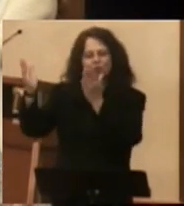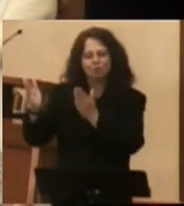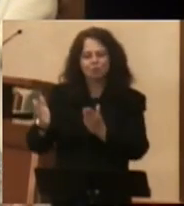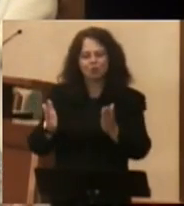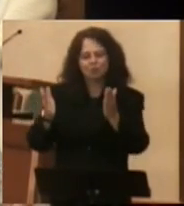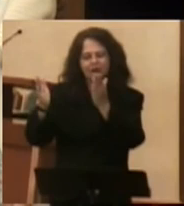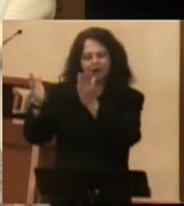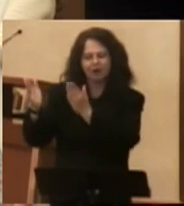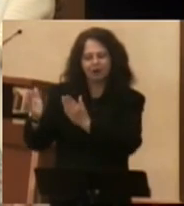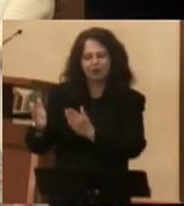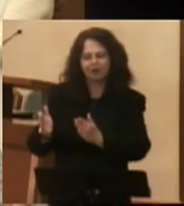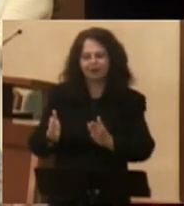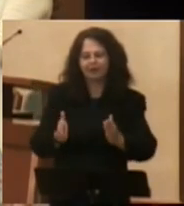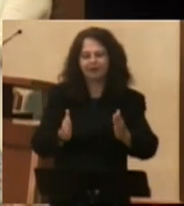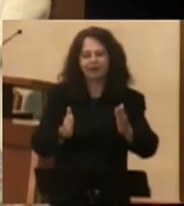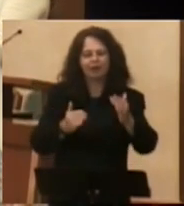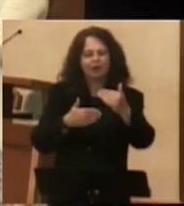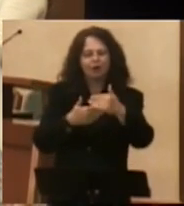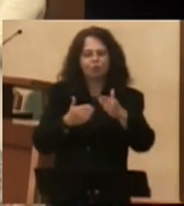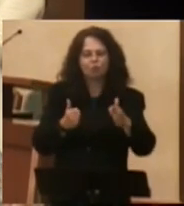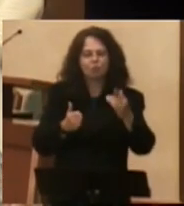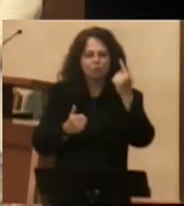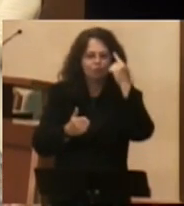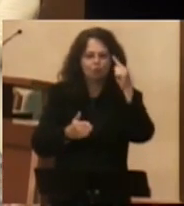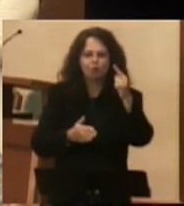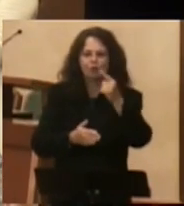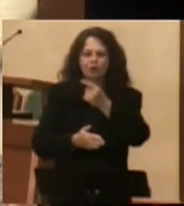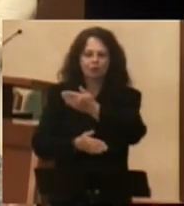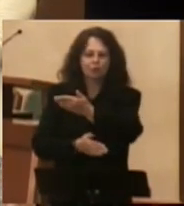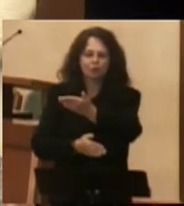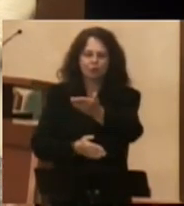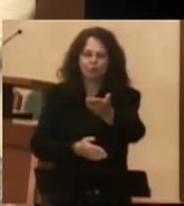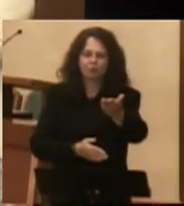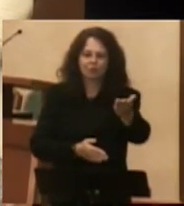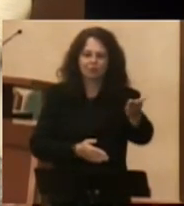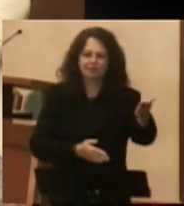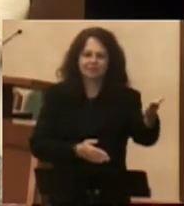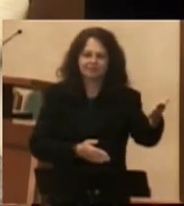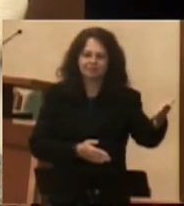prepare a place for you.